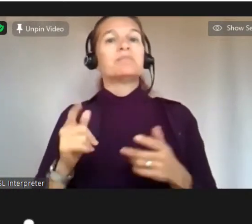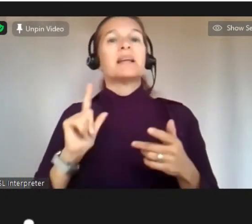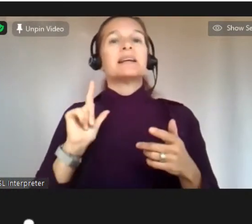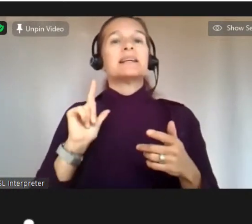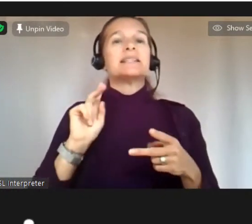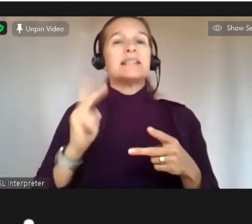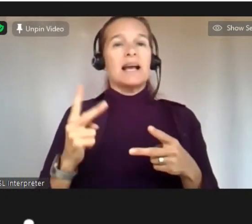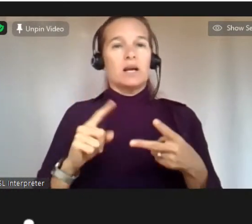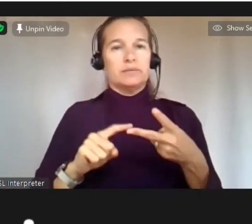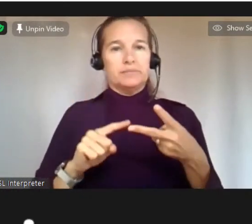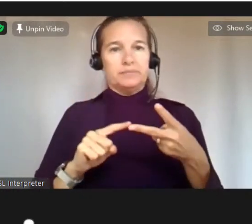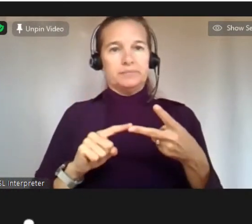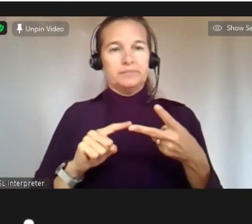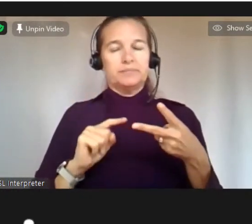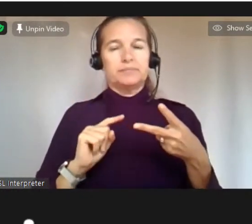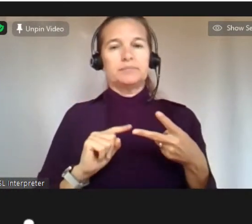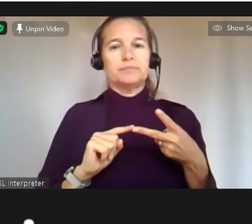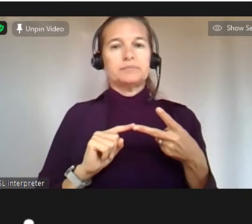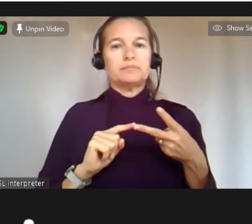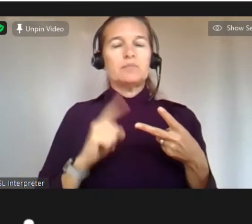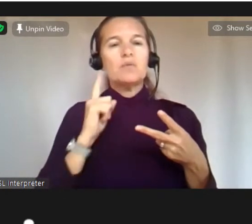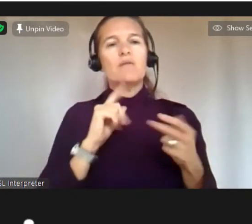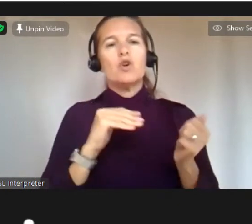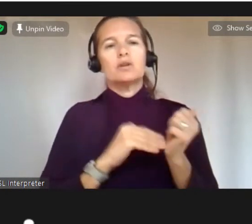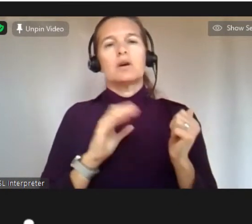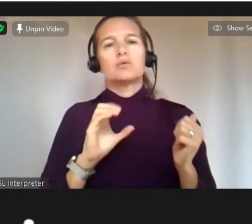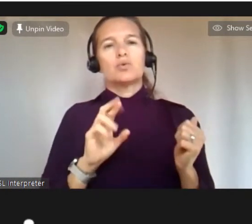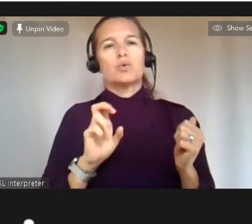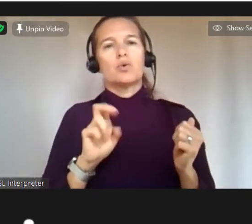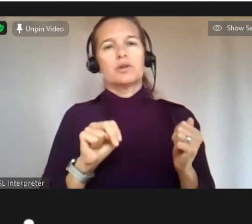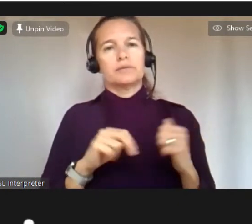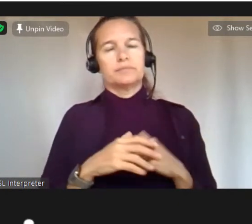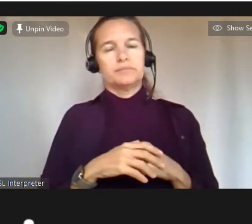second question, this is for Dr. Coren.